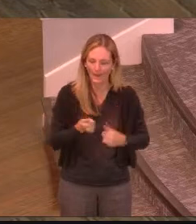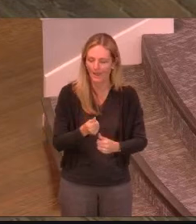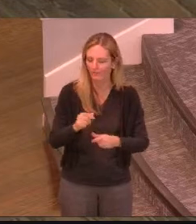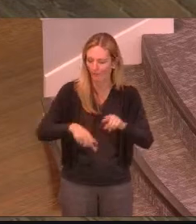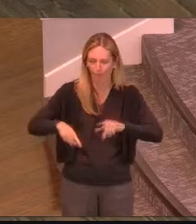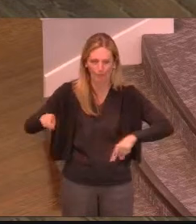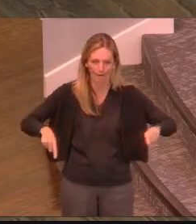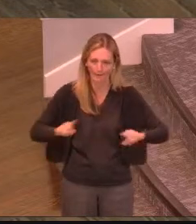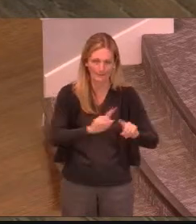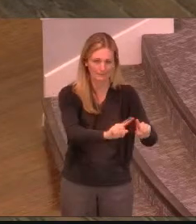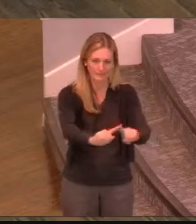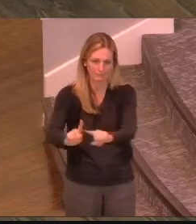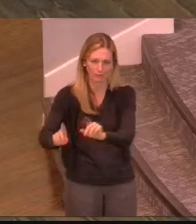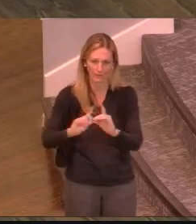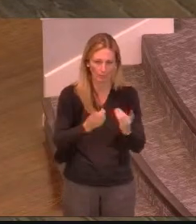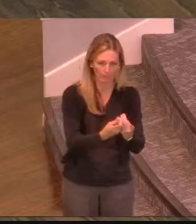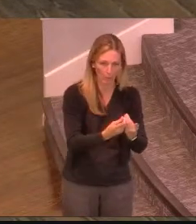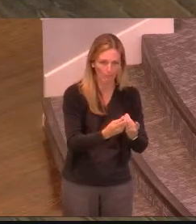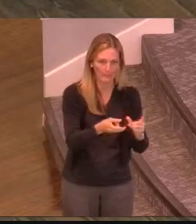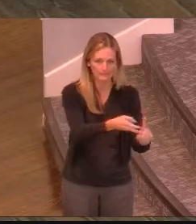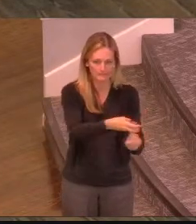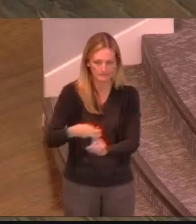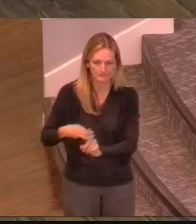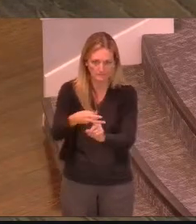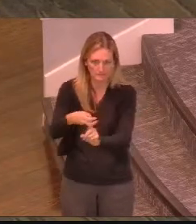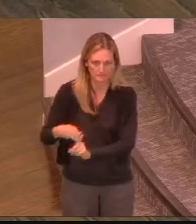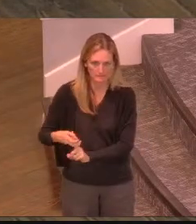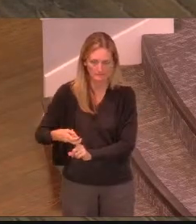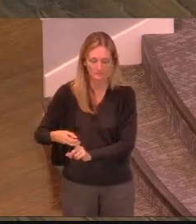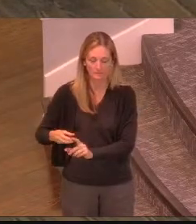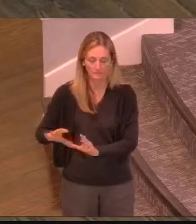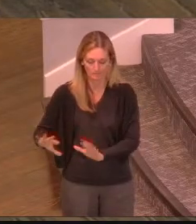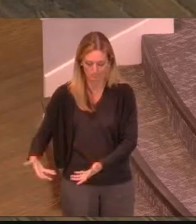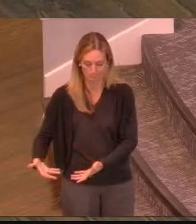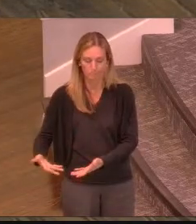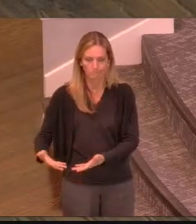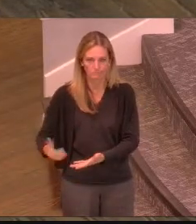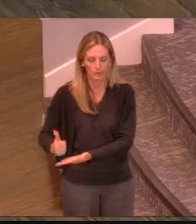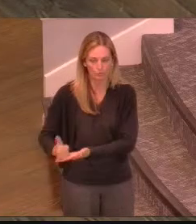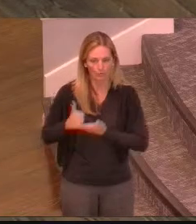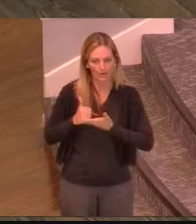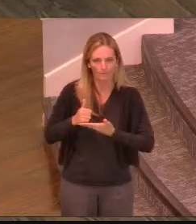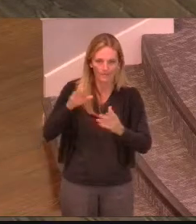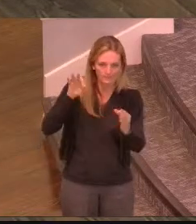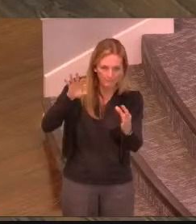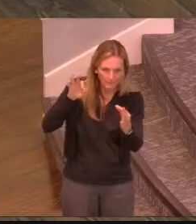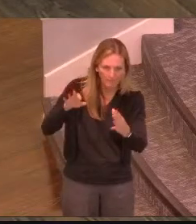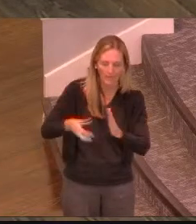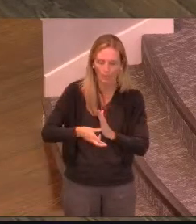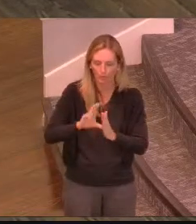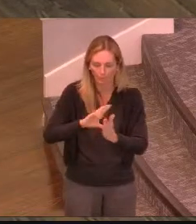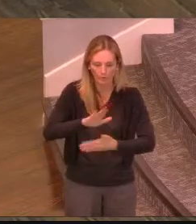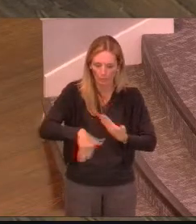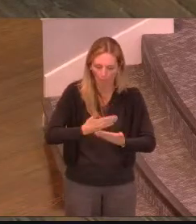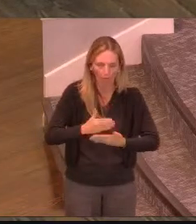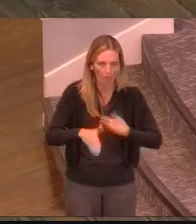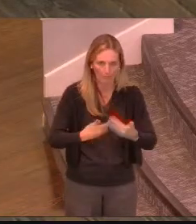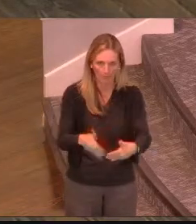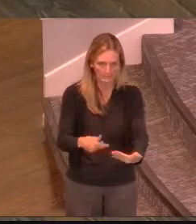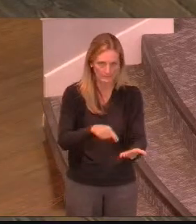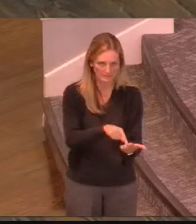and building leaders to help us give feedback and review those processes